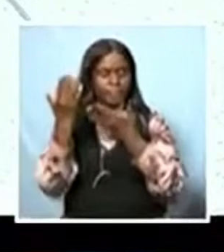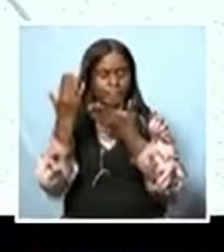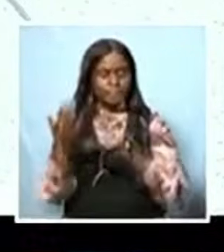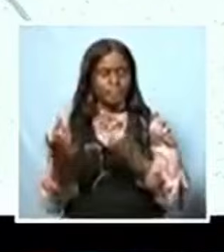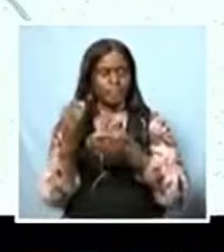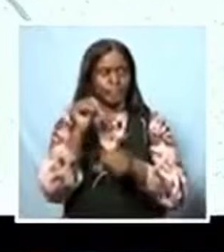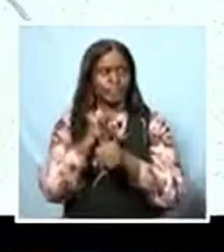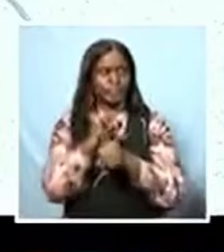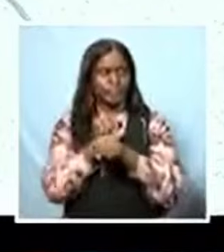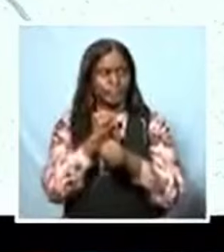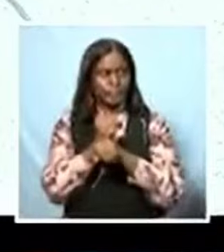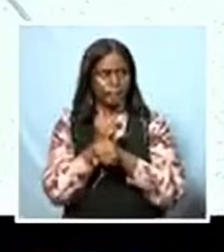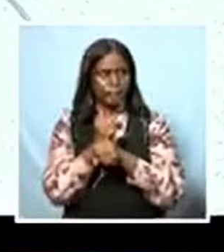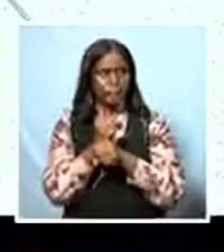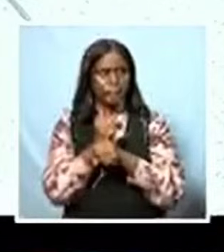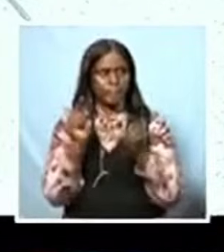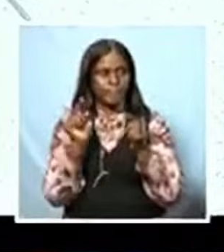the